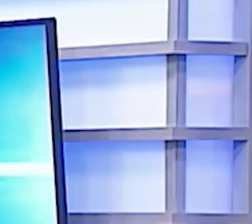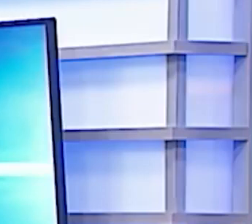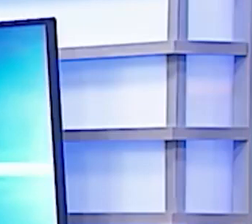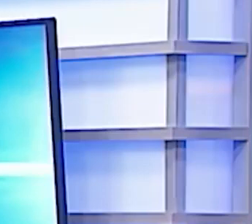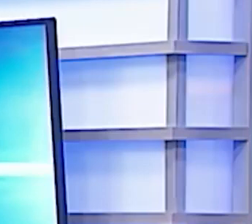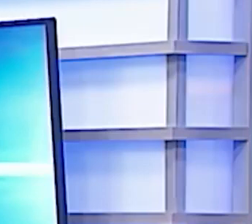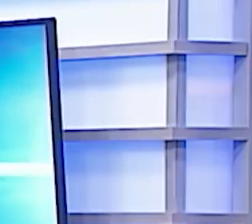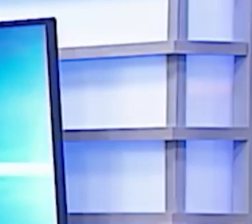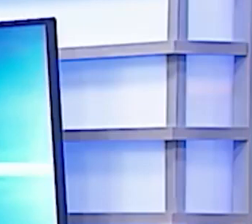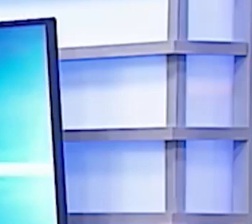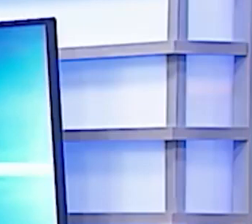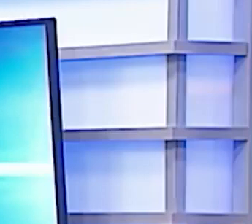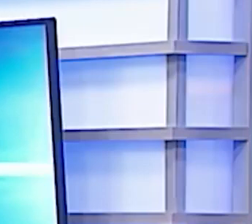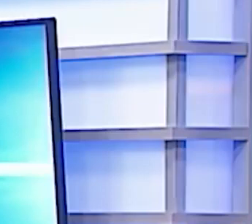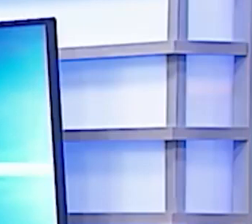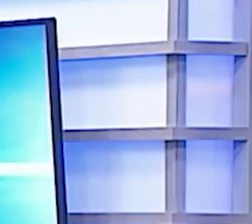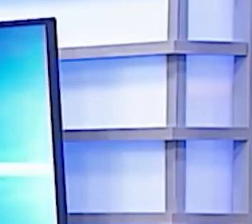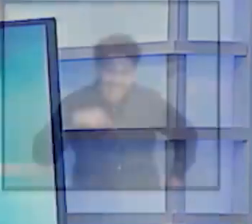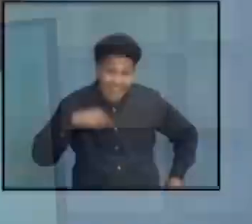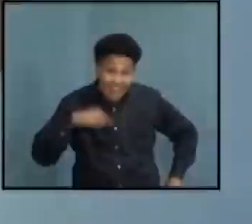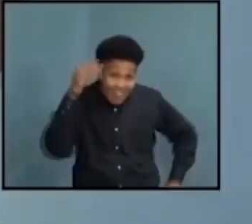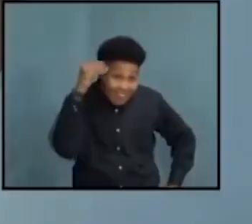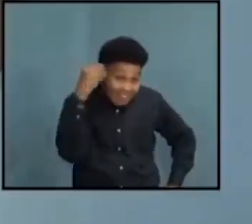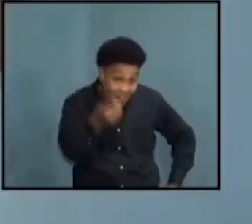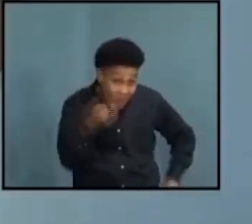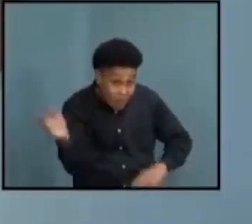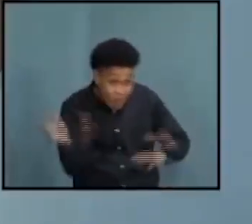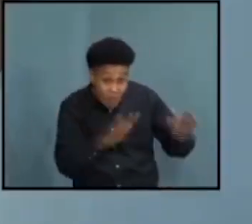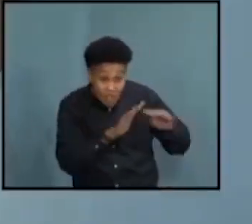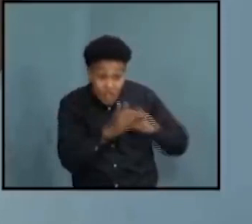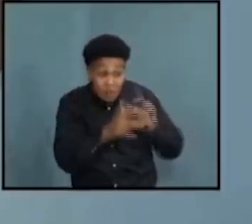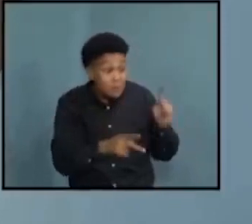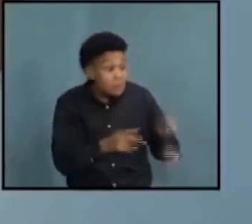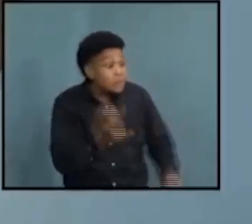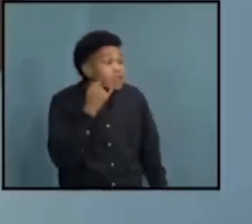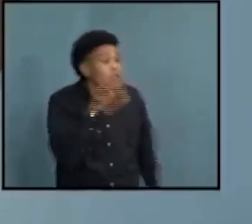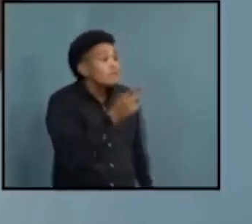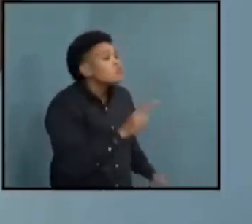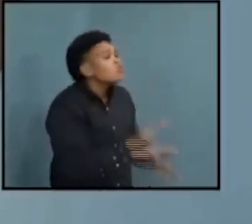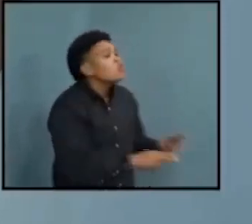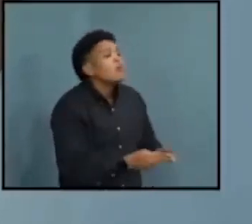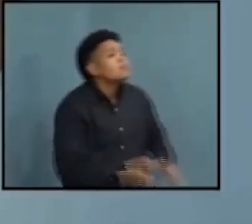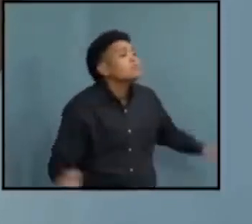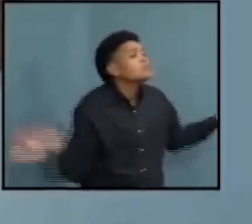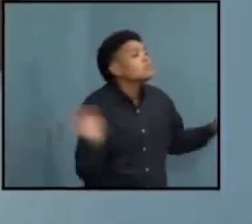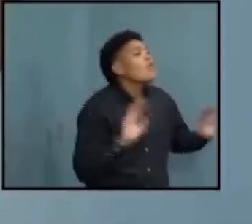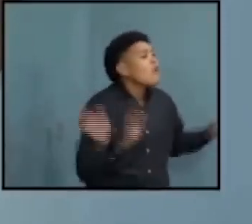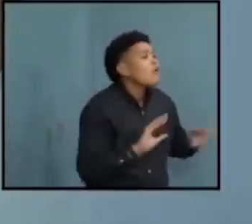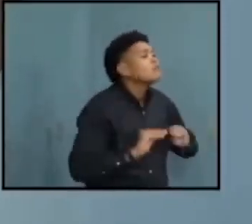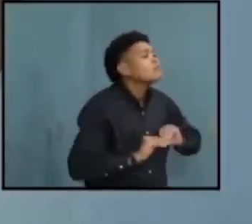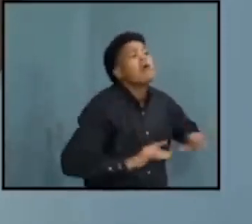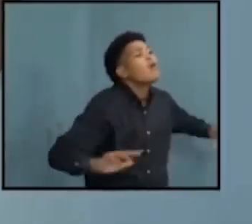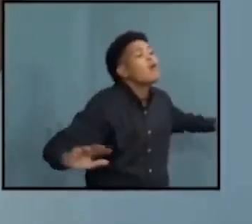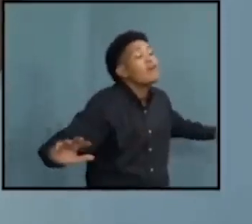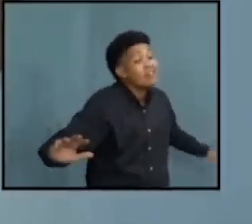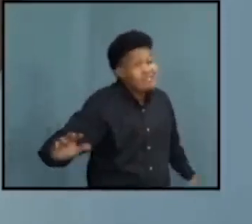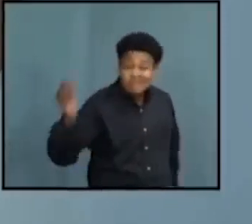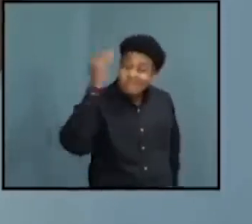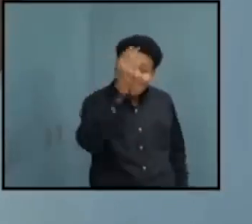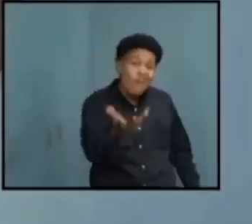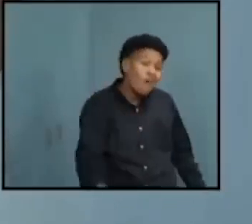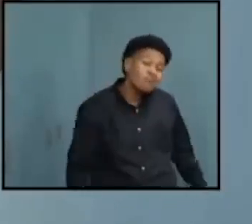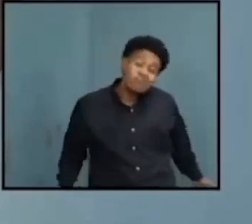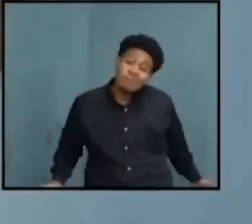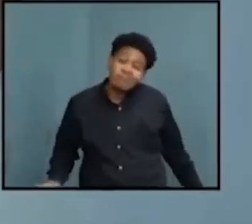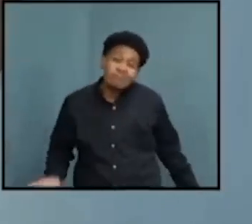tougher measures could be implemented. But if the numbers do not improve, then, as I had said earlier,